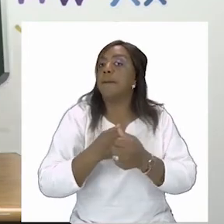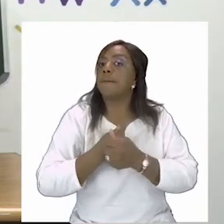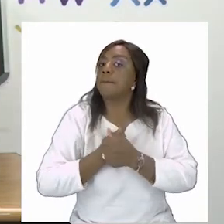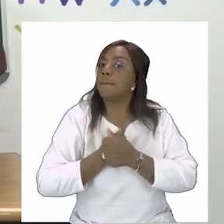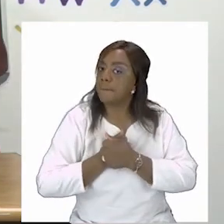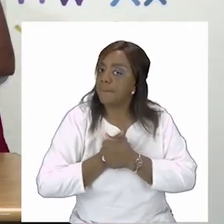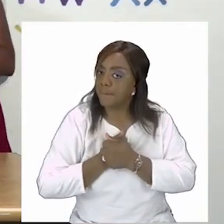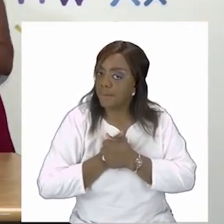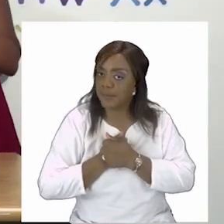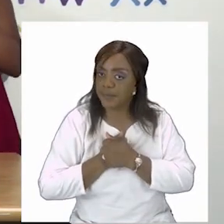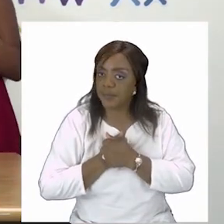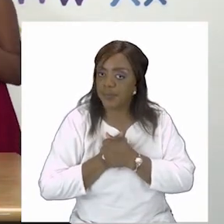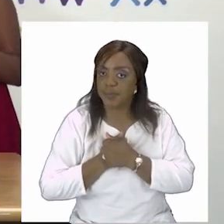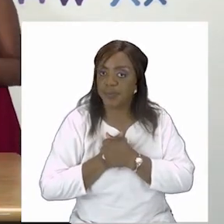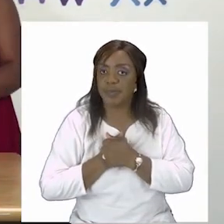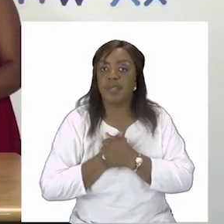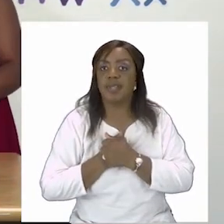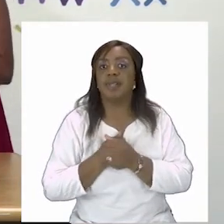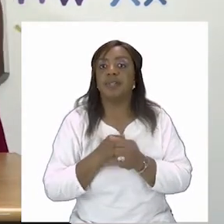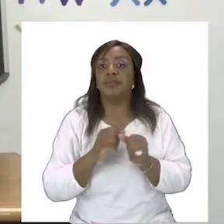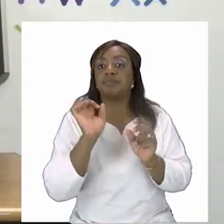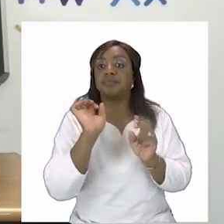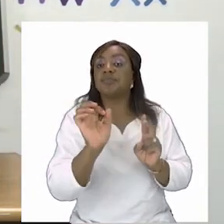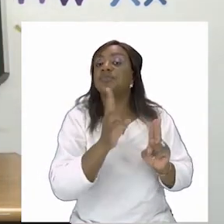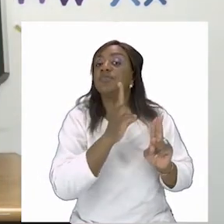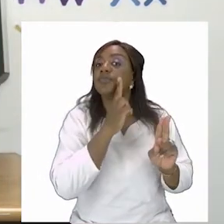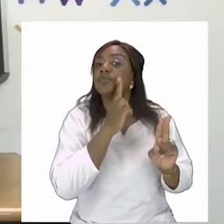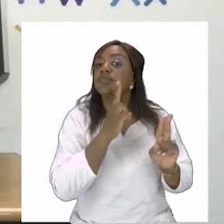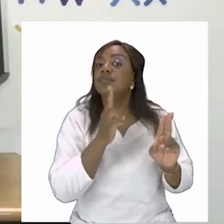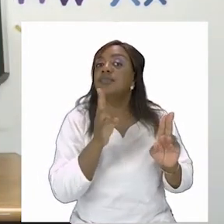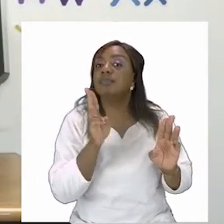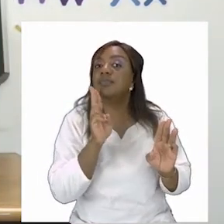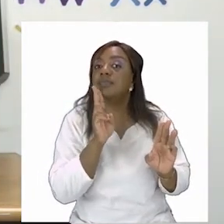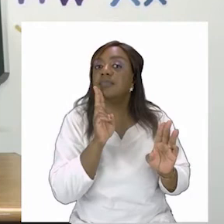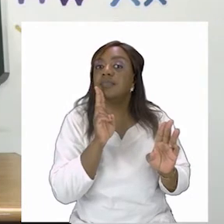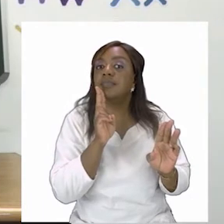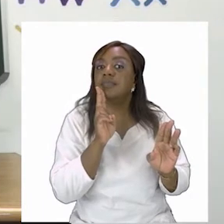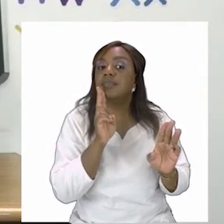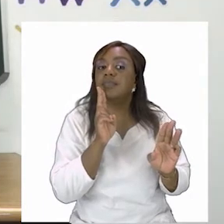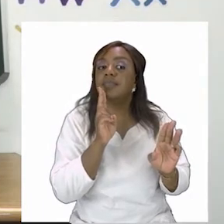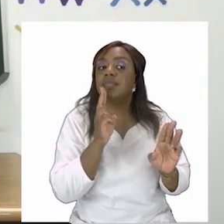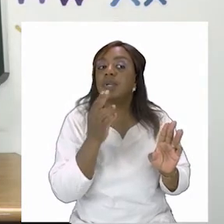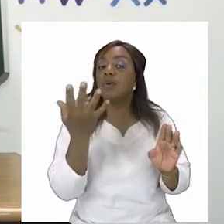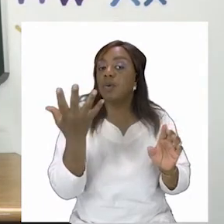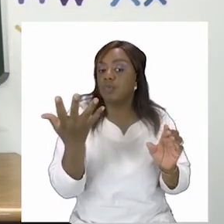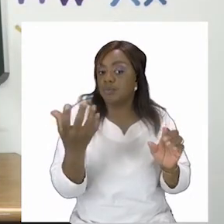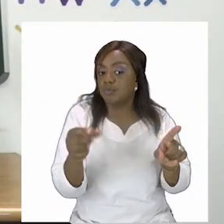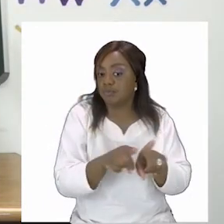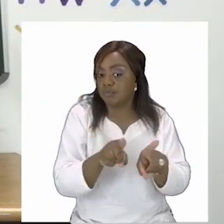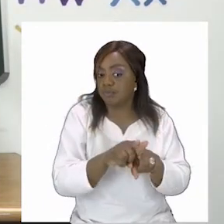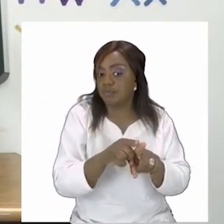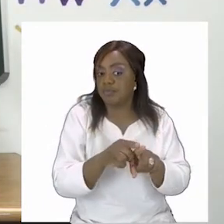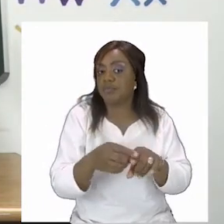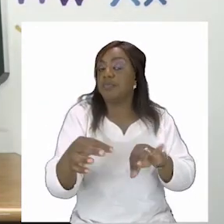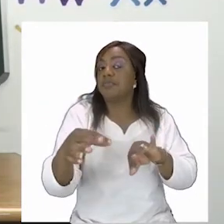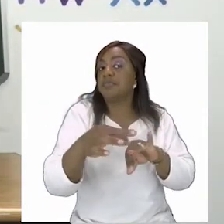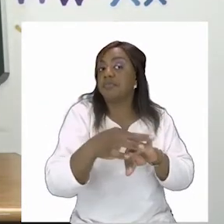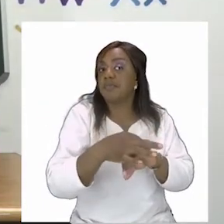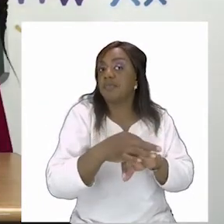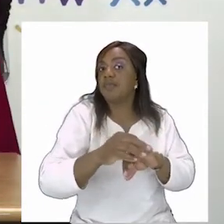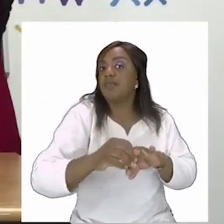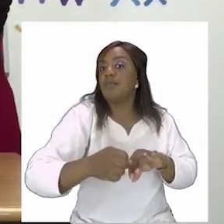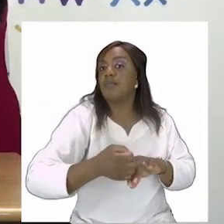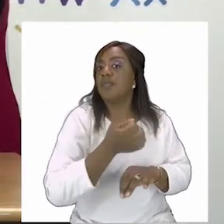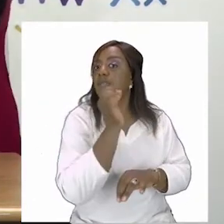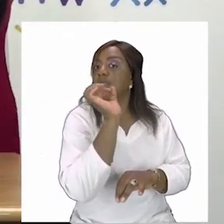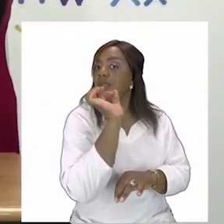And then your uncle met your aunt. There we